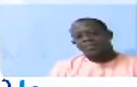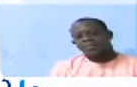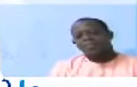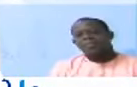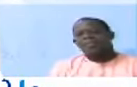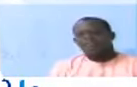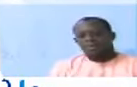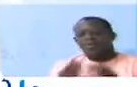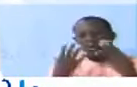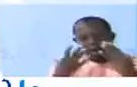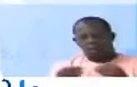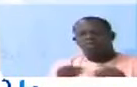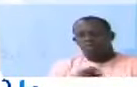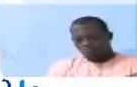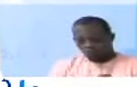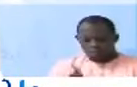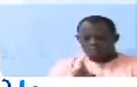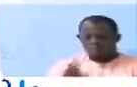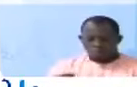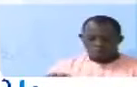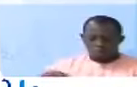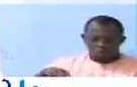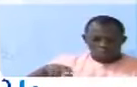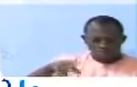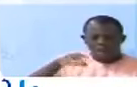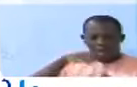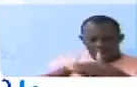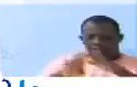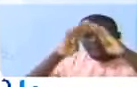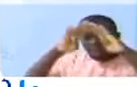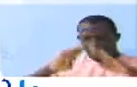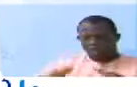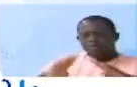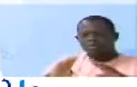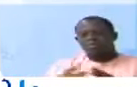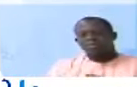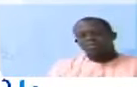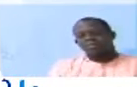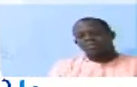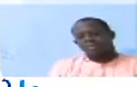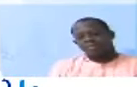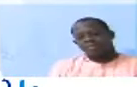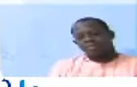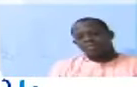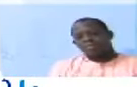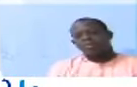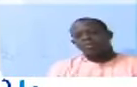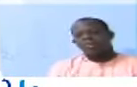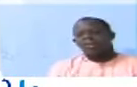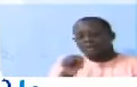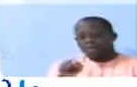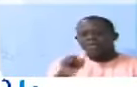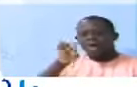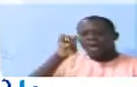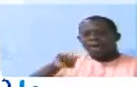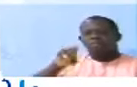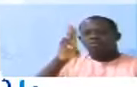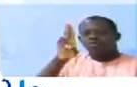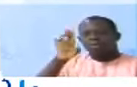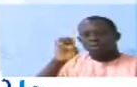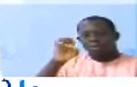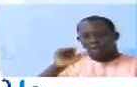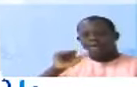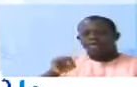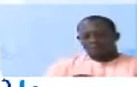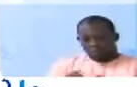to. That's how we walked. We are right into the station. Musa Kinte tamida nyato fo for the station. This Musa Kinte led us